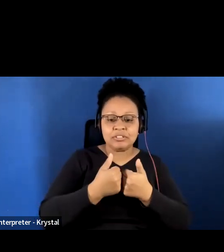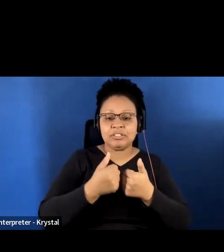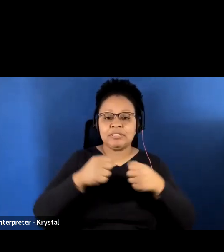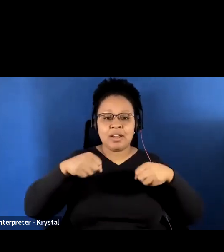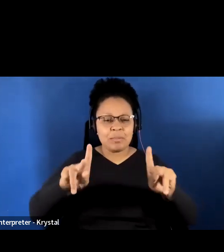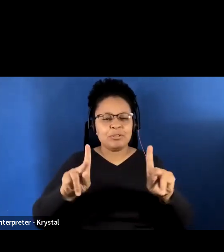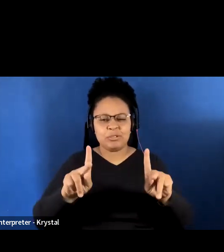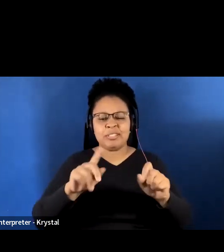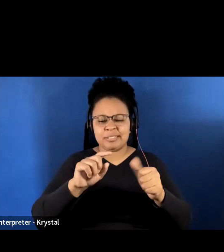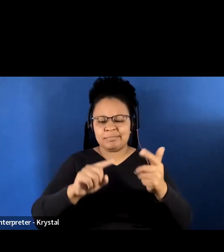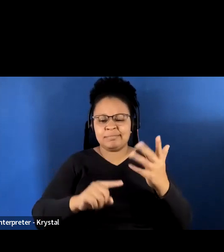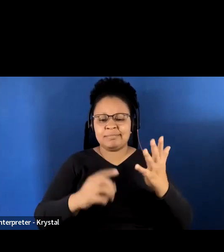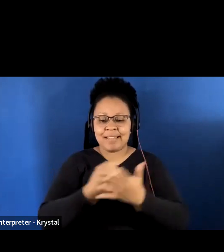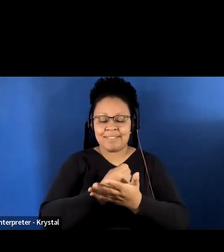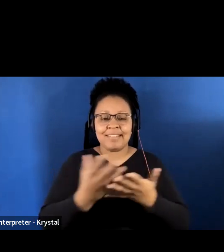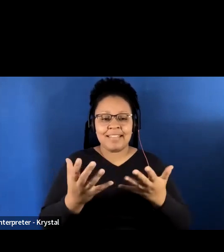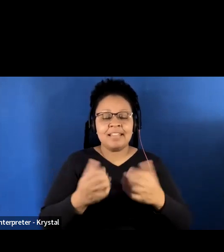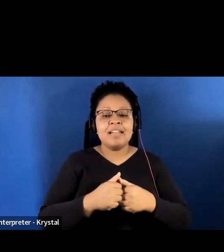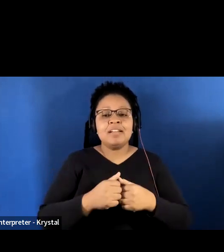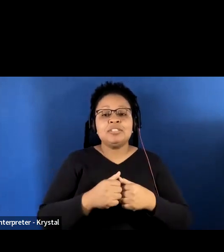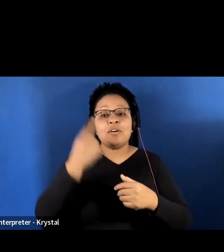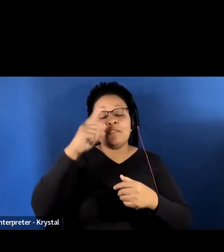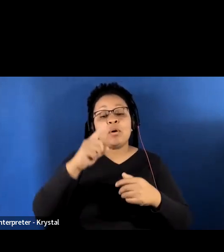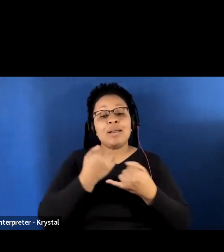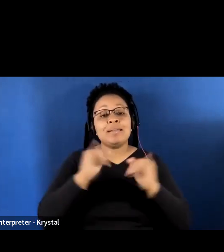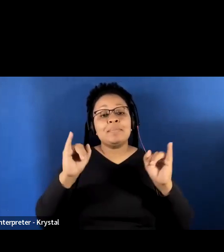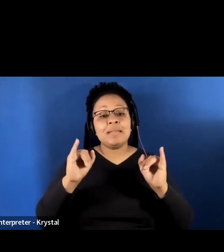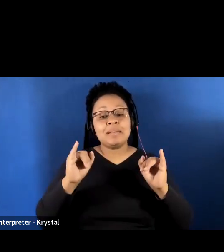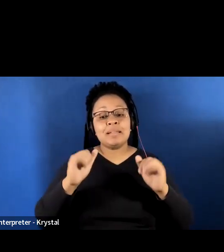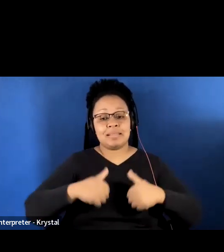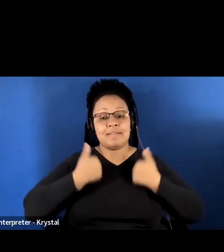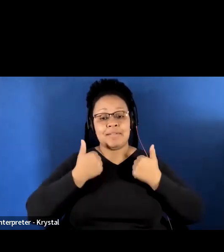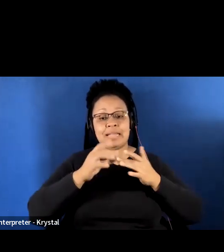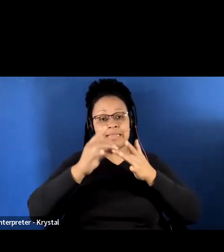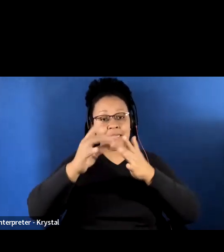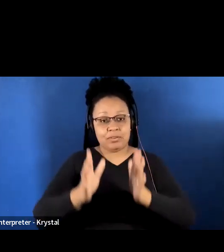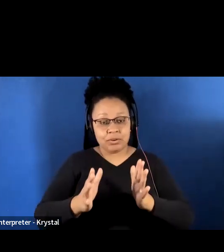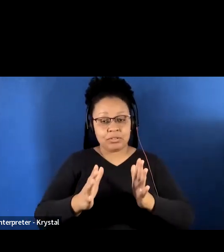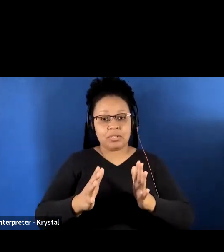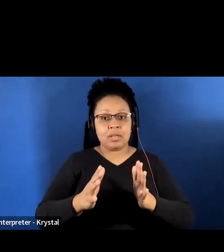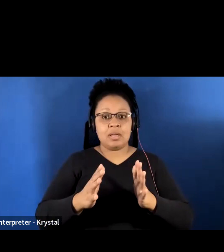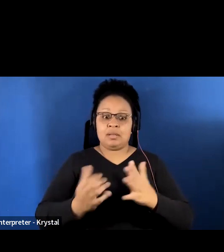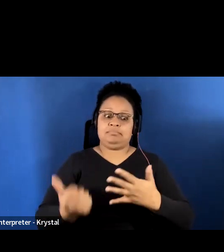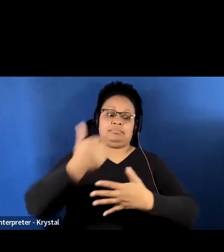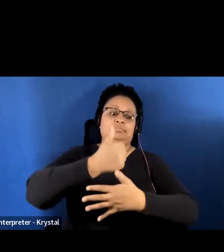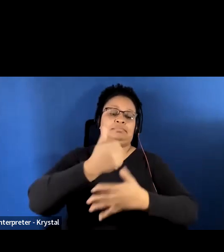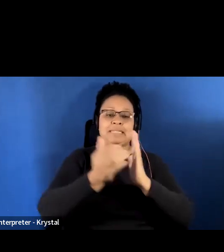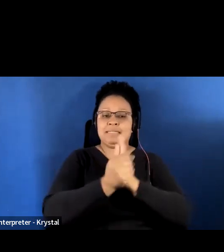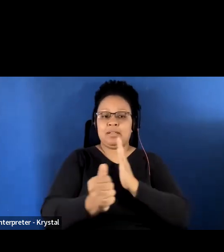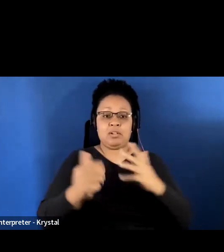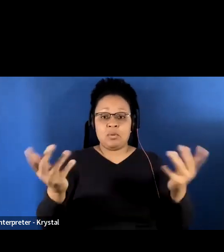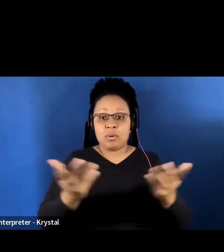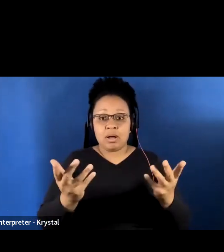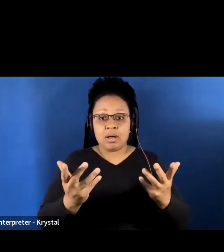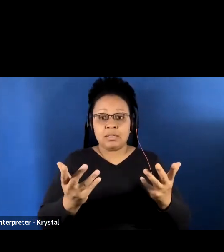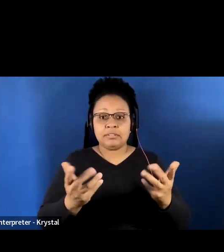well. And as independent living leaders, a primary skill we all share is the ability